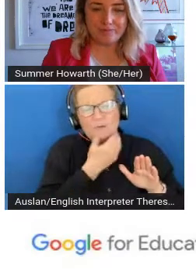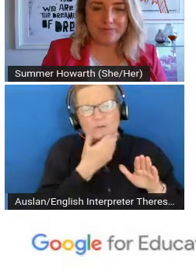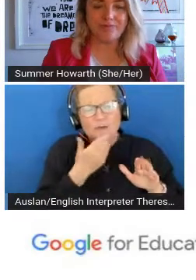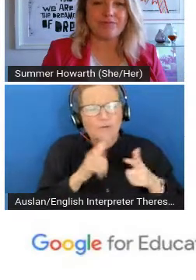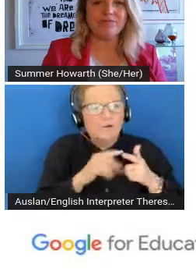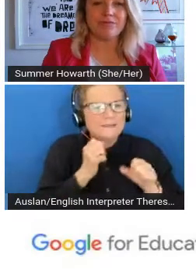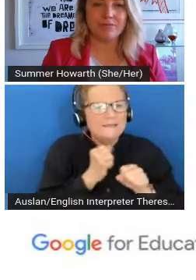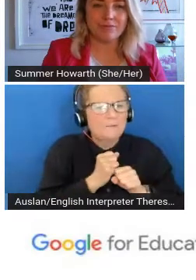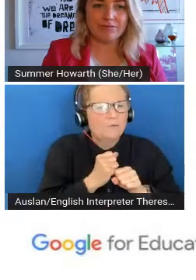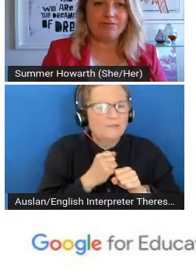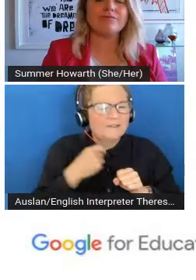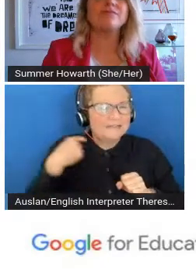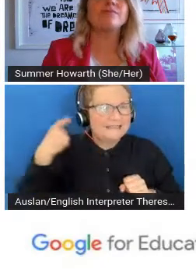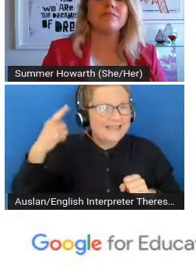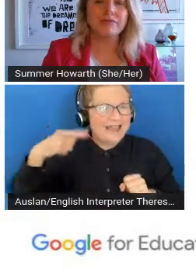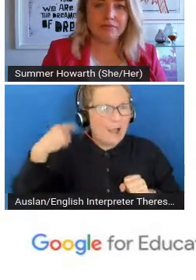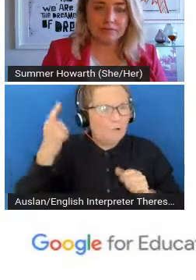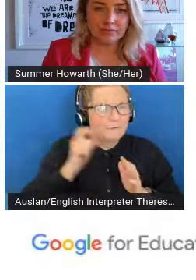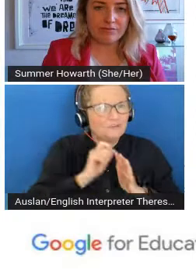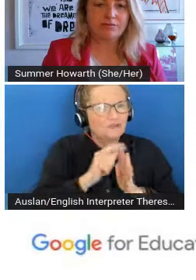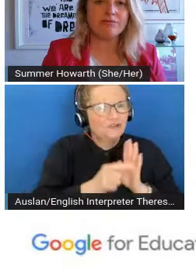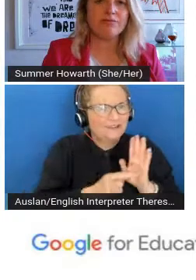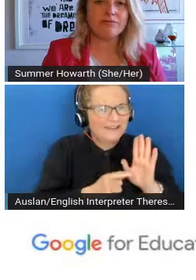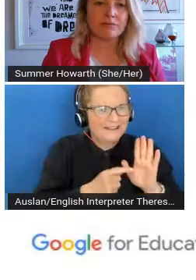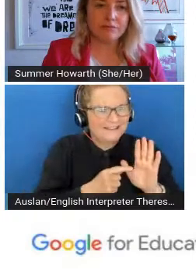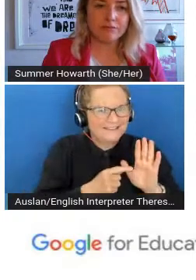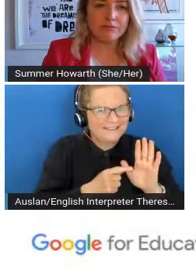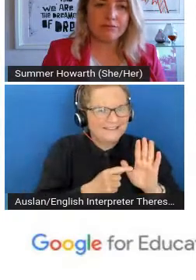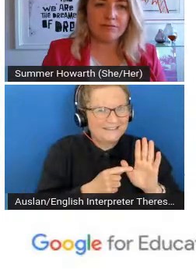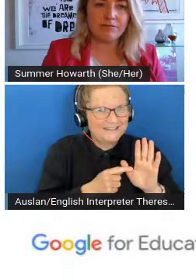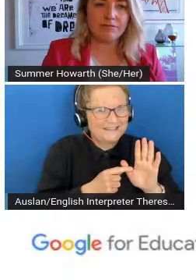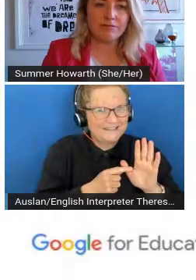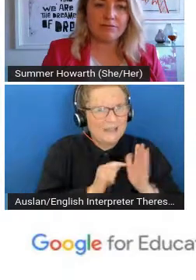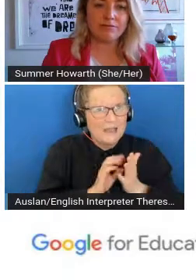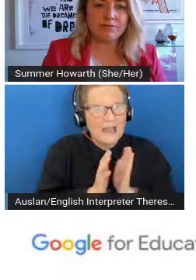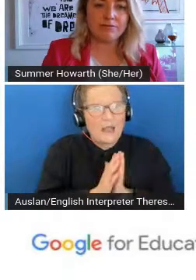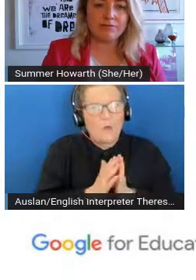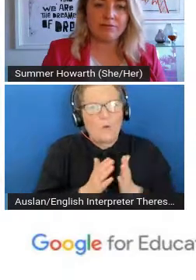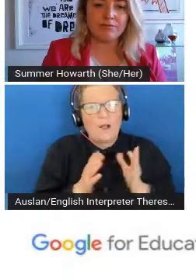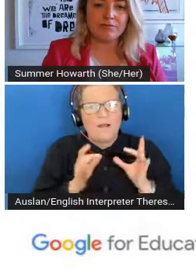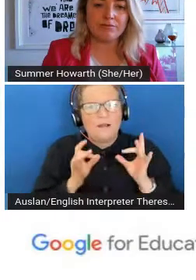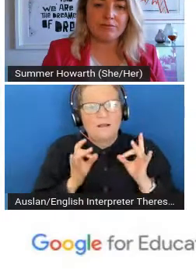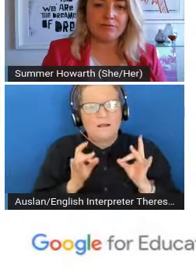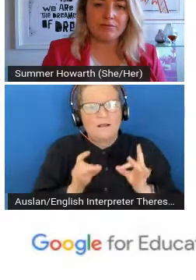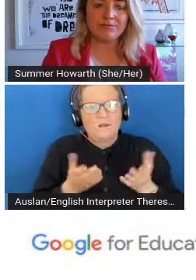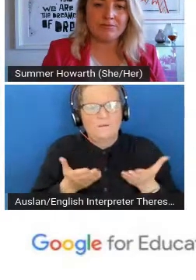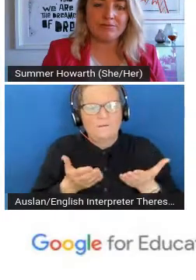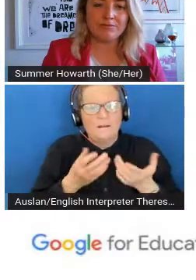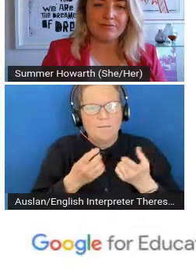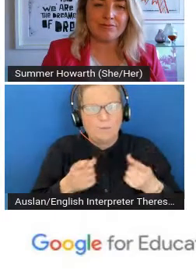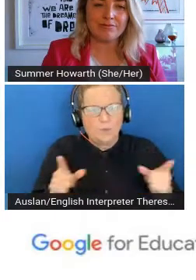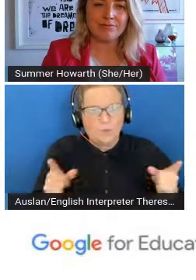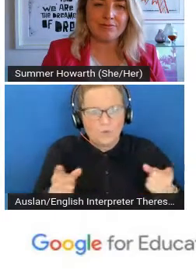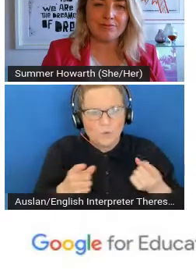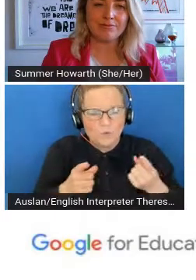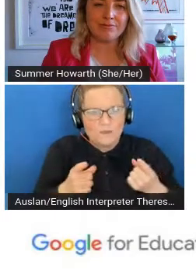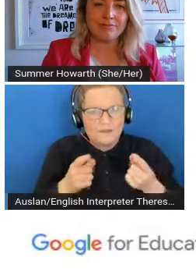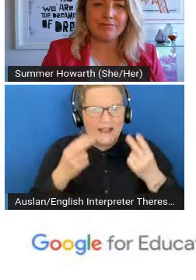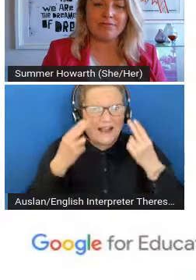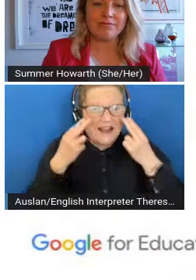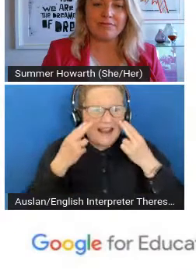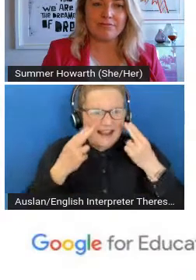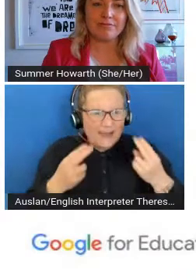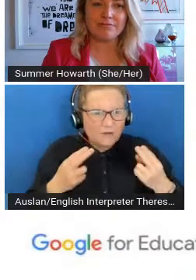of sound projects. So how do I introduce music and sound and the what we would call natural sound of a